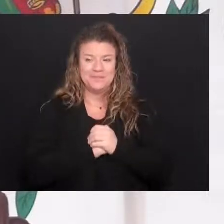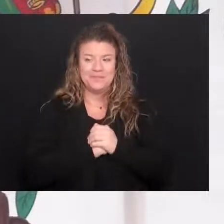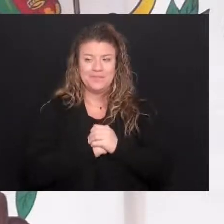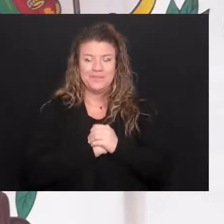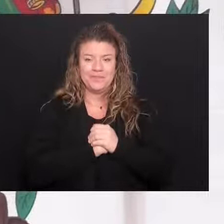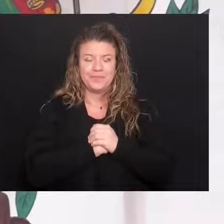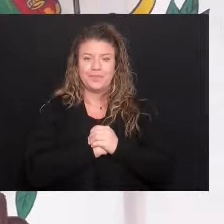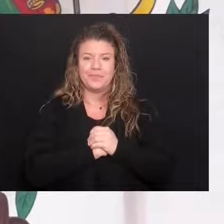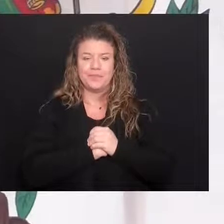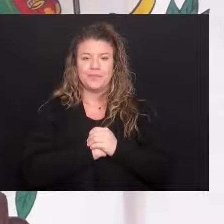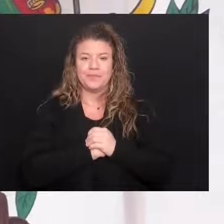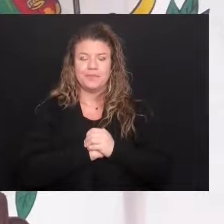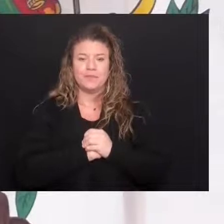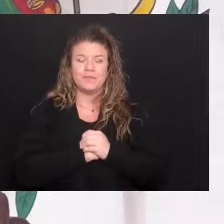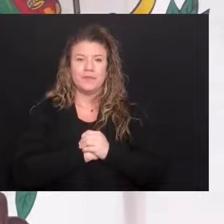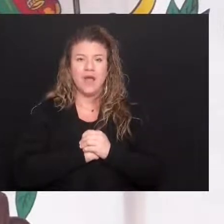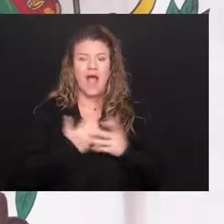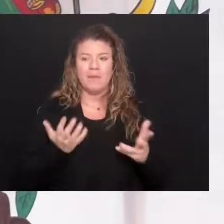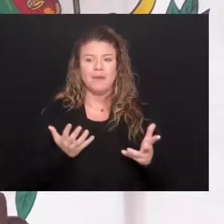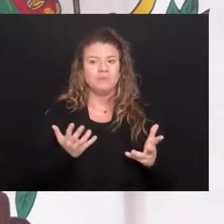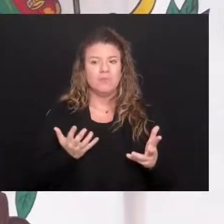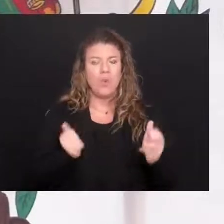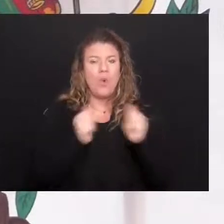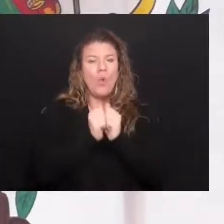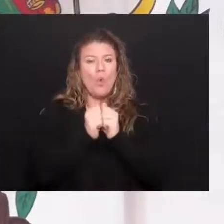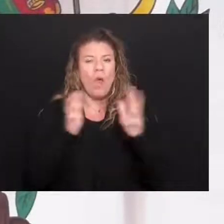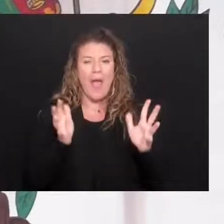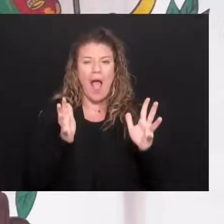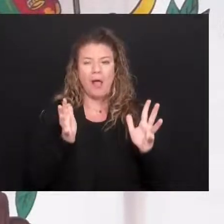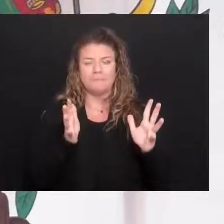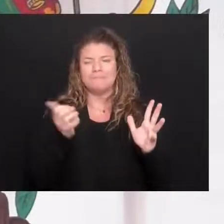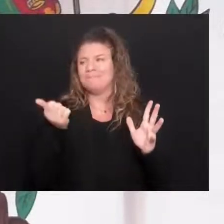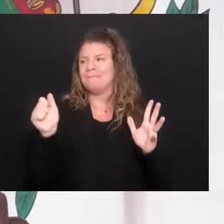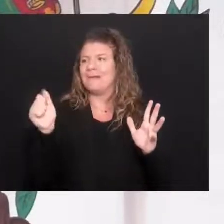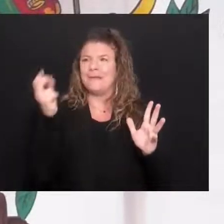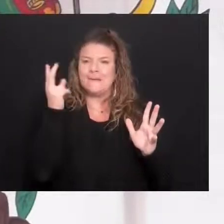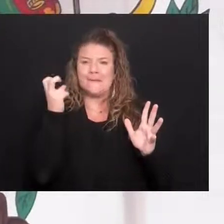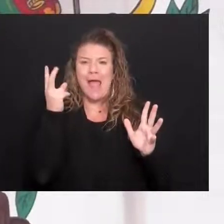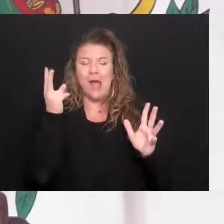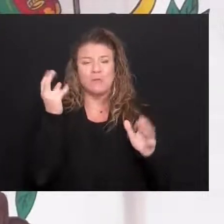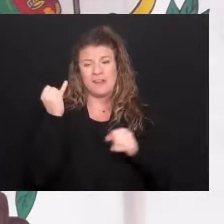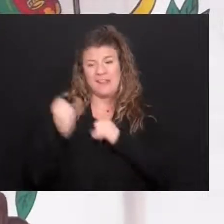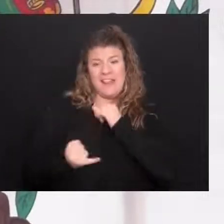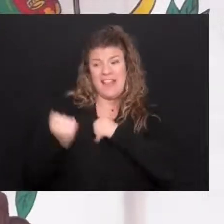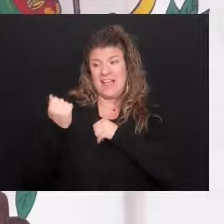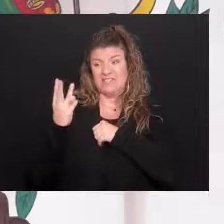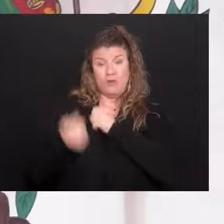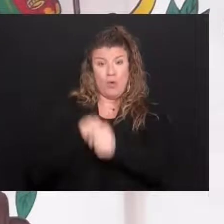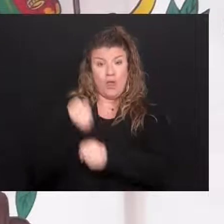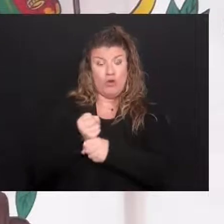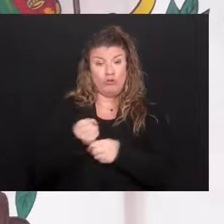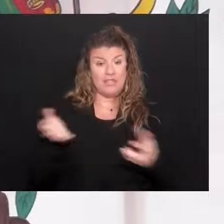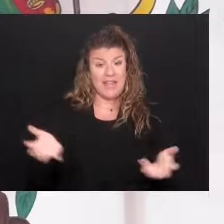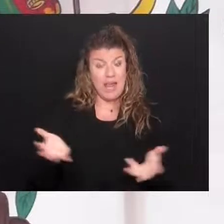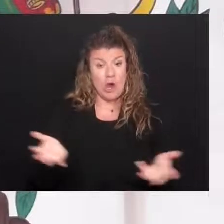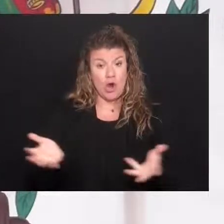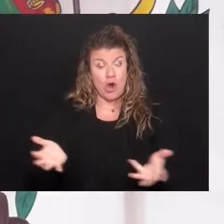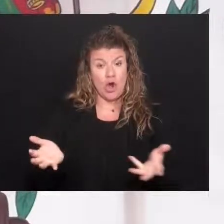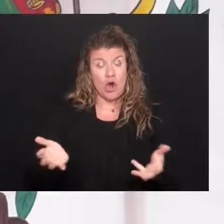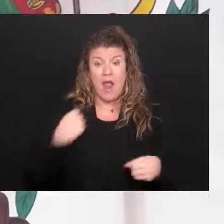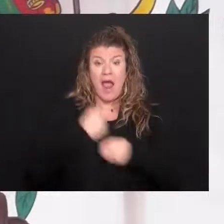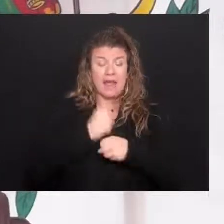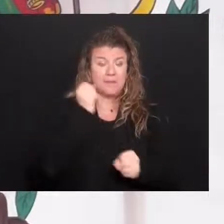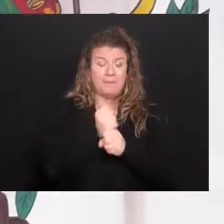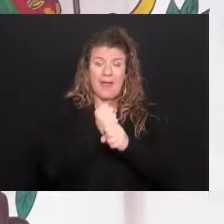I think without any question that West Virginia, over the last few years especially, has made